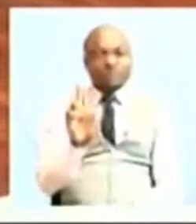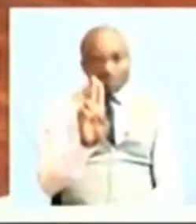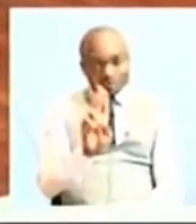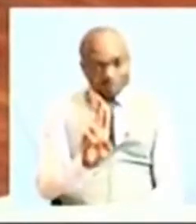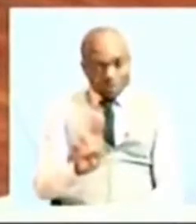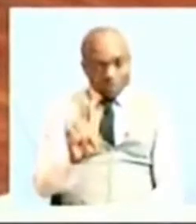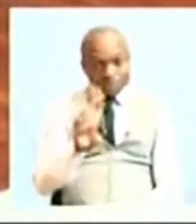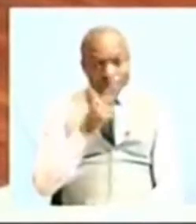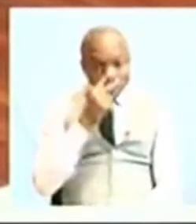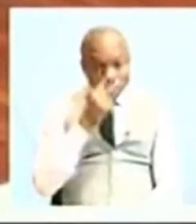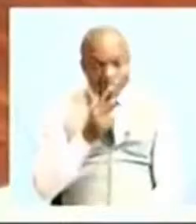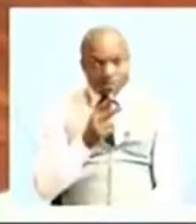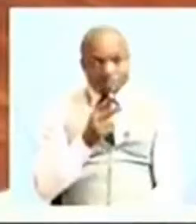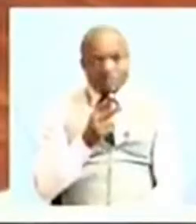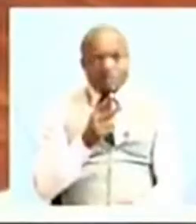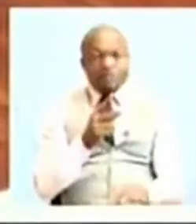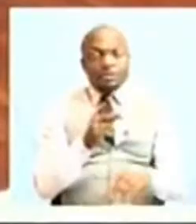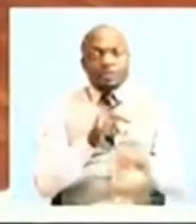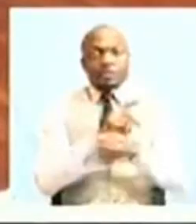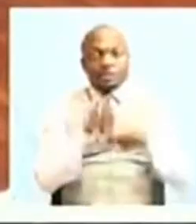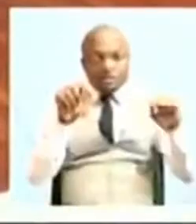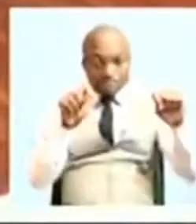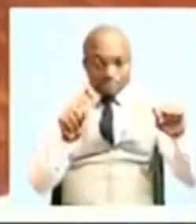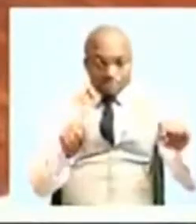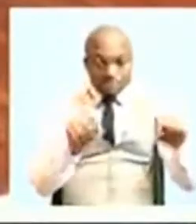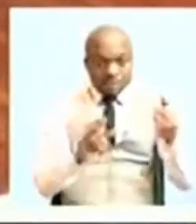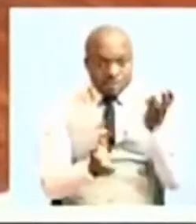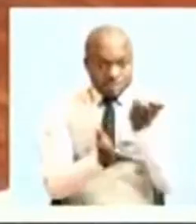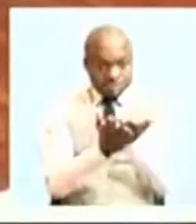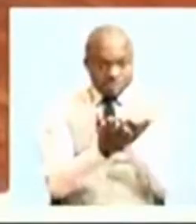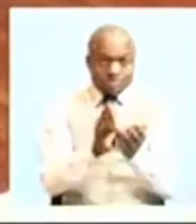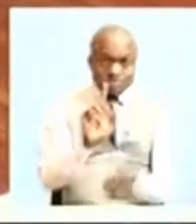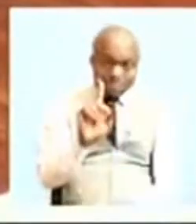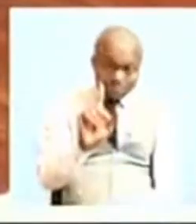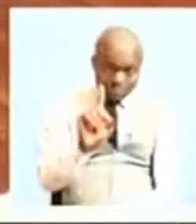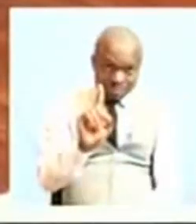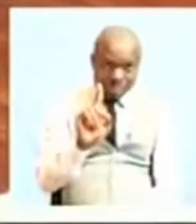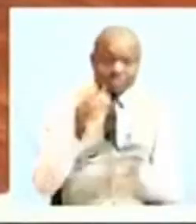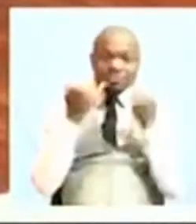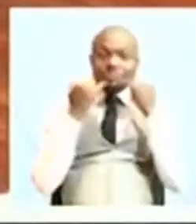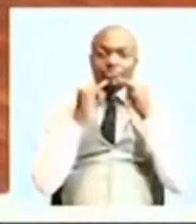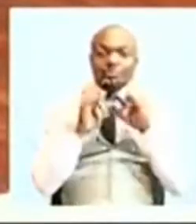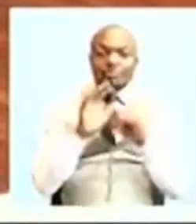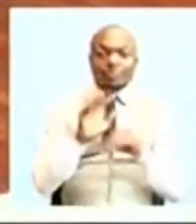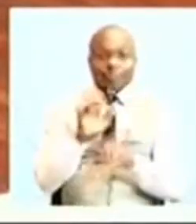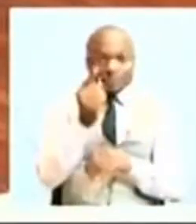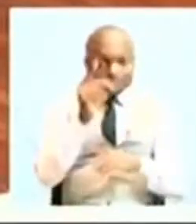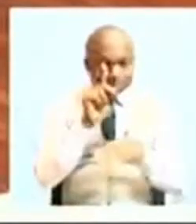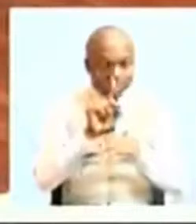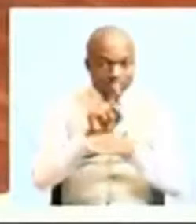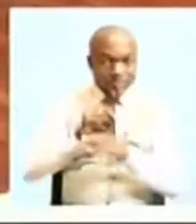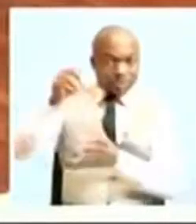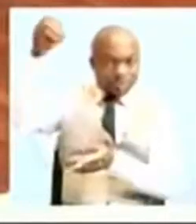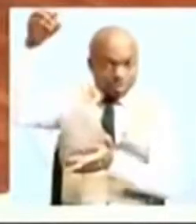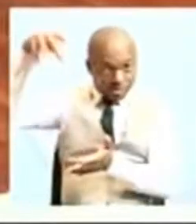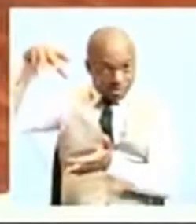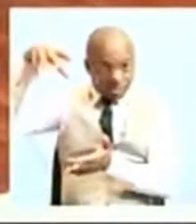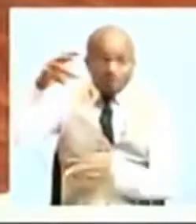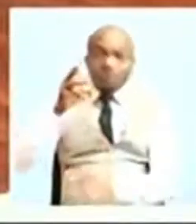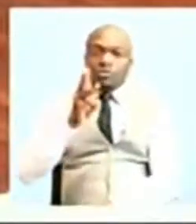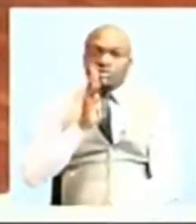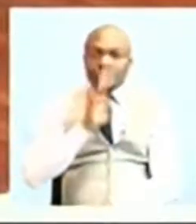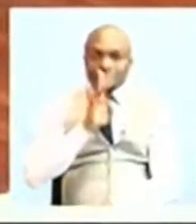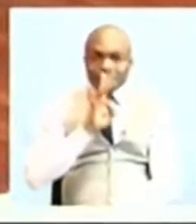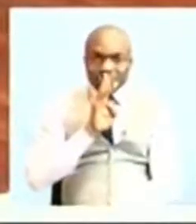in the table below. Refer to Appendix 1 for details. The first project is a solar mechanized water system